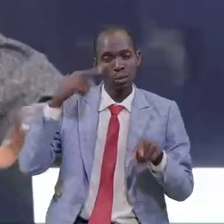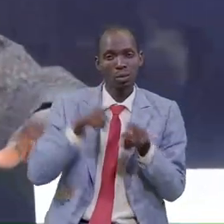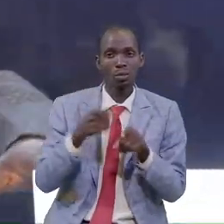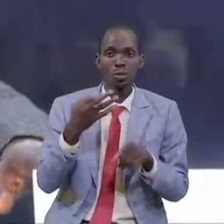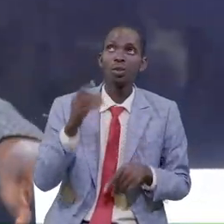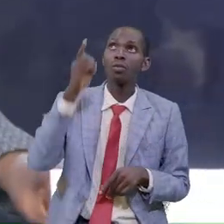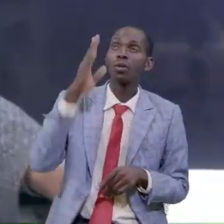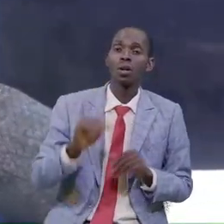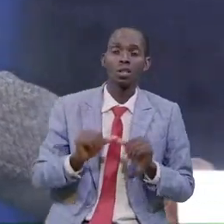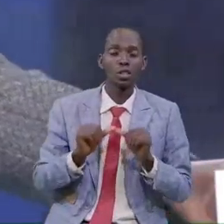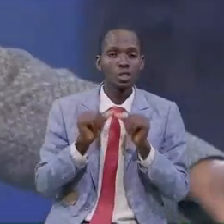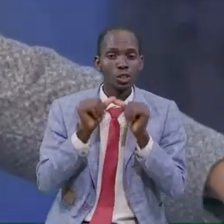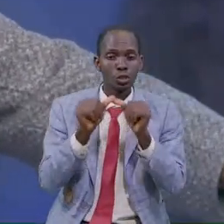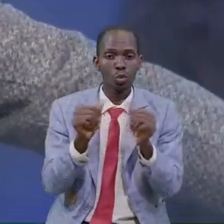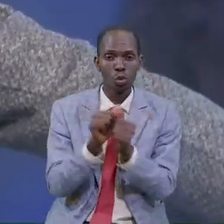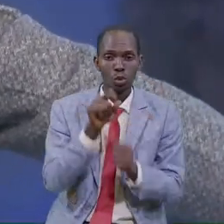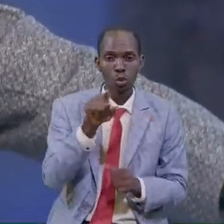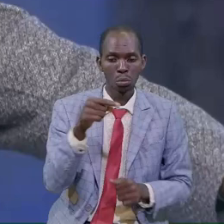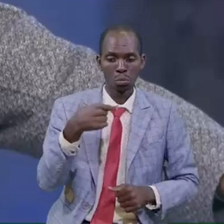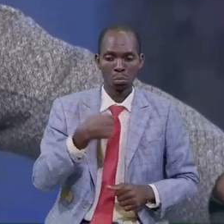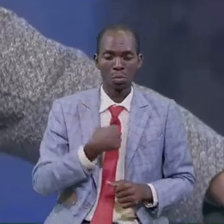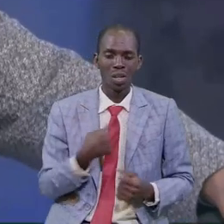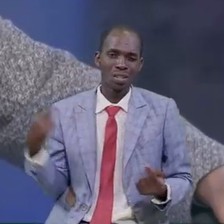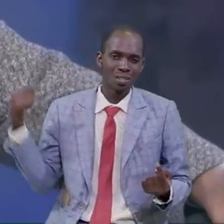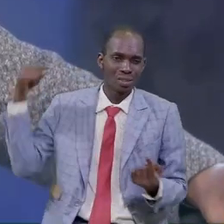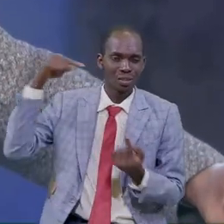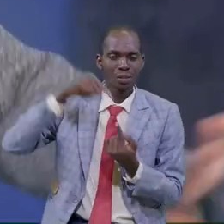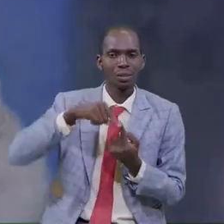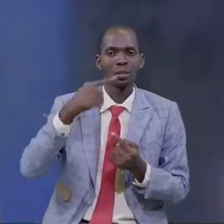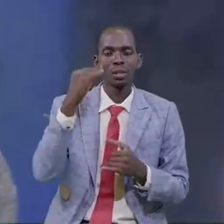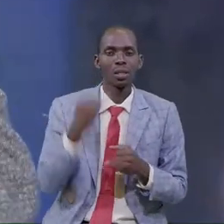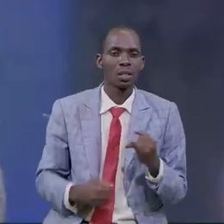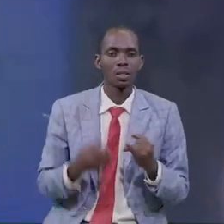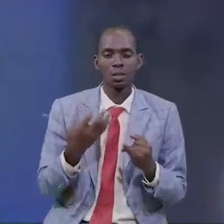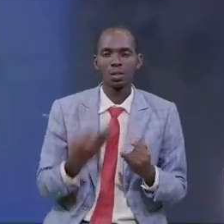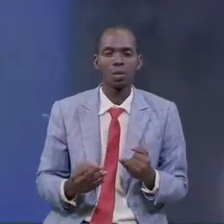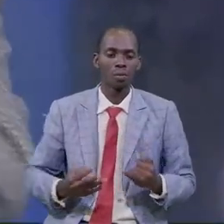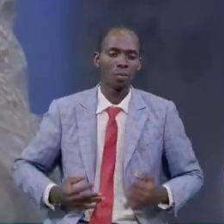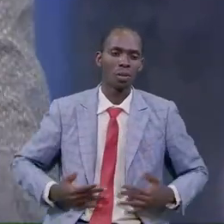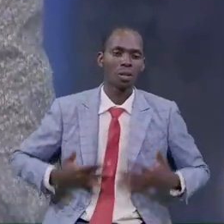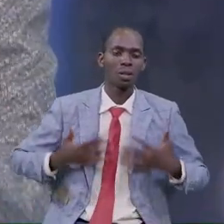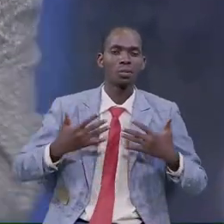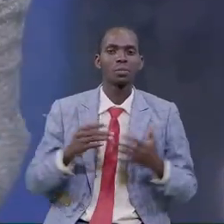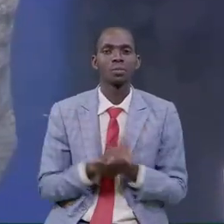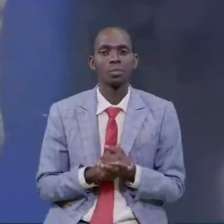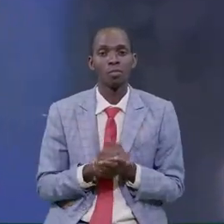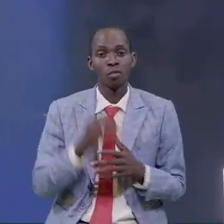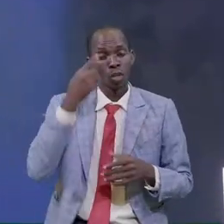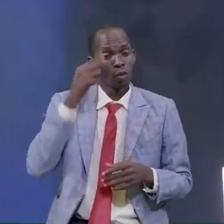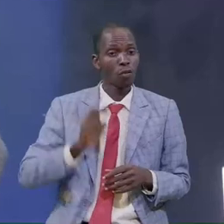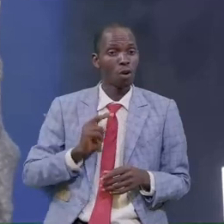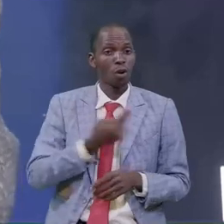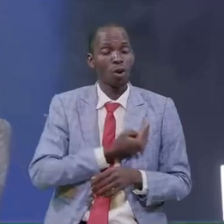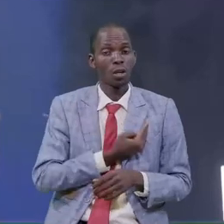you, with là, me, till the end of life. L'alliance de Dieu la continue avec vous. For us, the covenant between